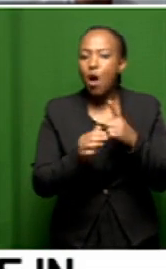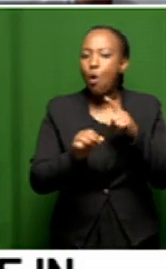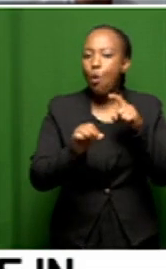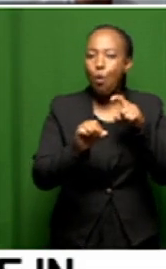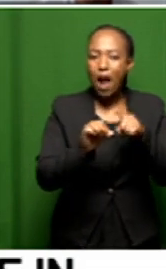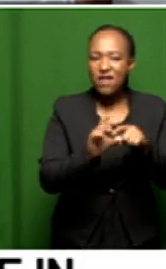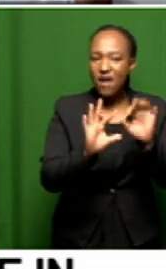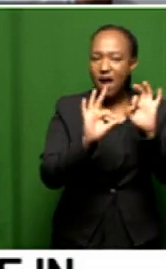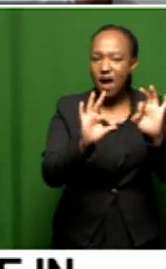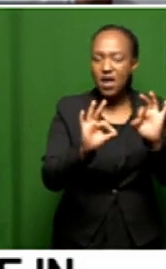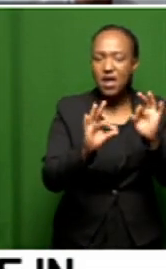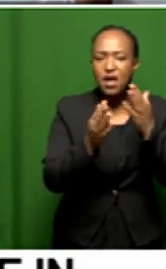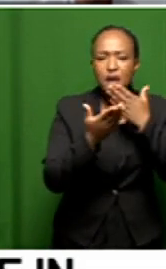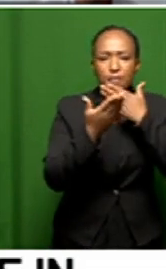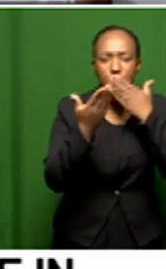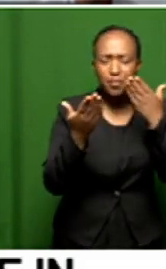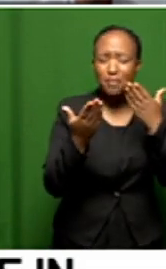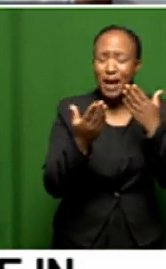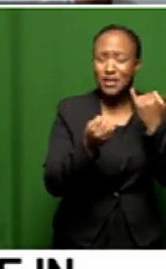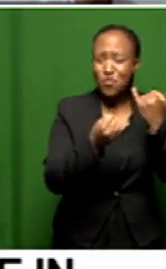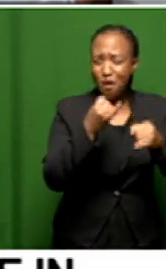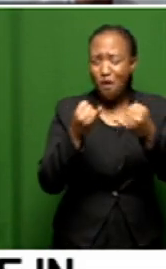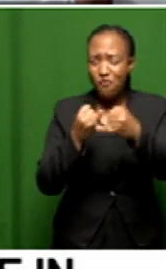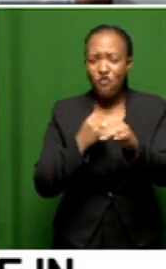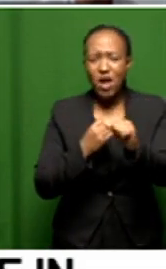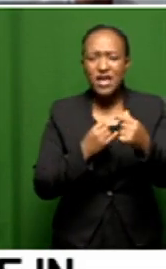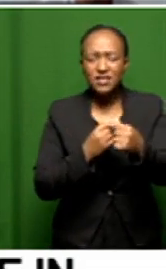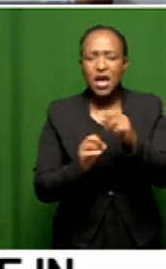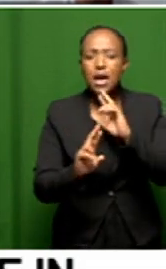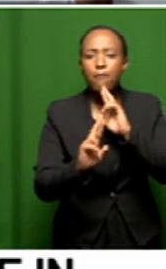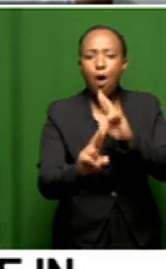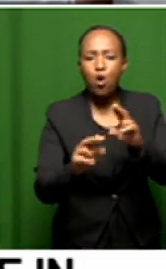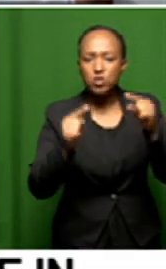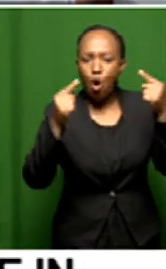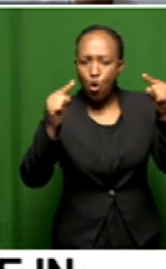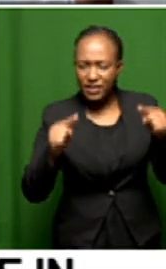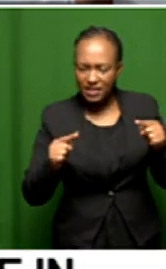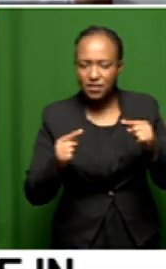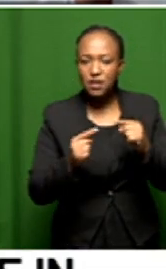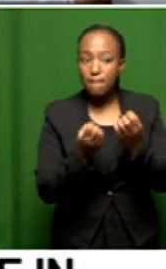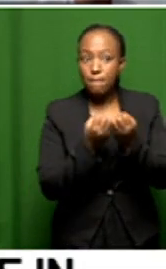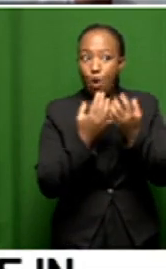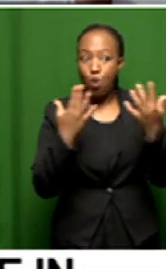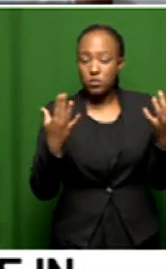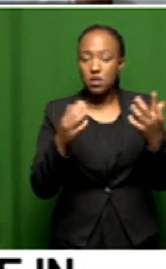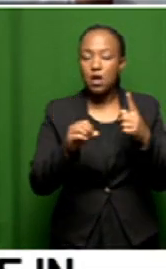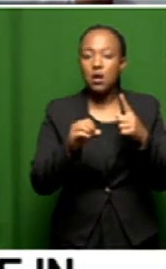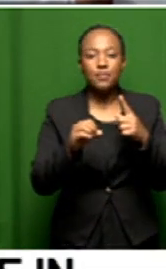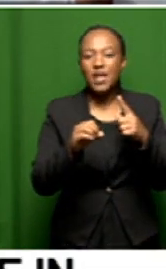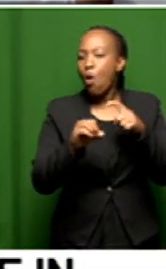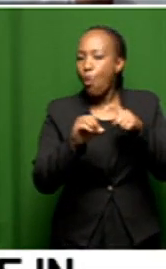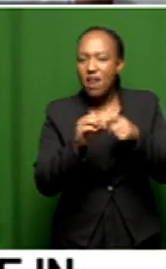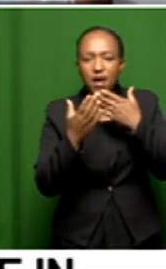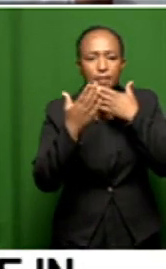unqualified without finding audit reports, whereas most of them get between qualified or unqualified